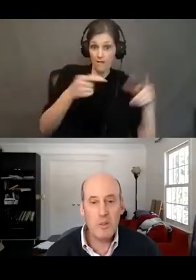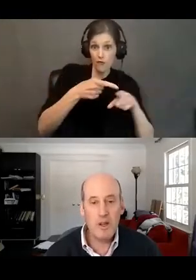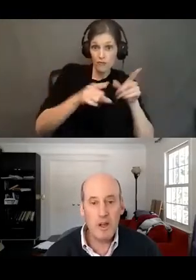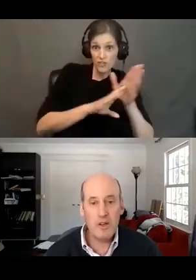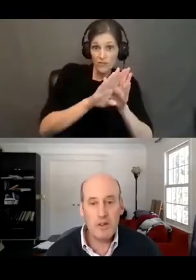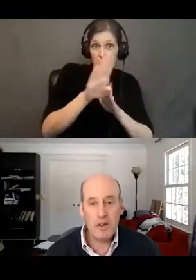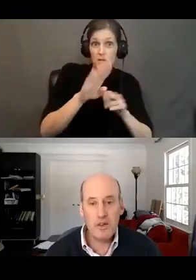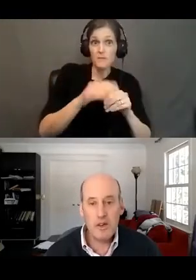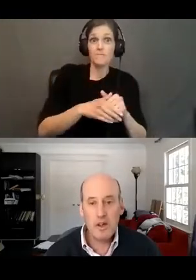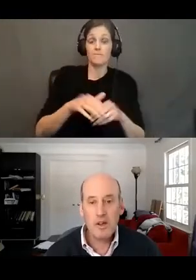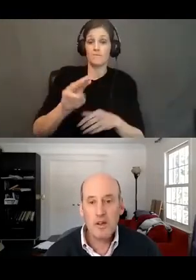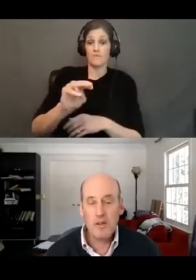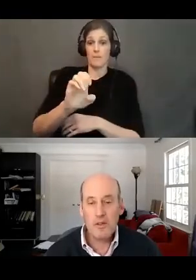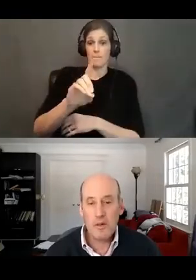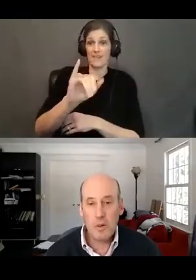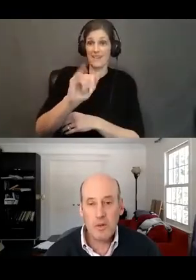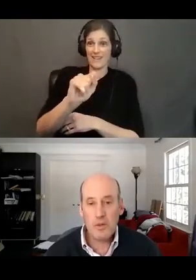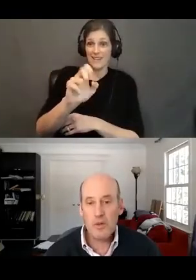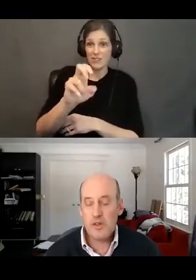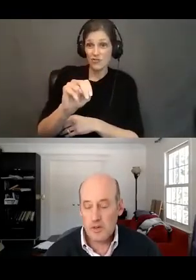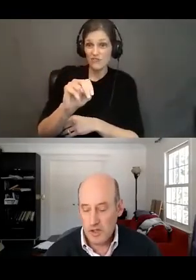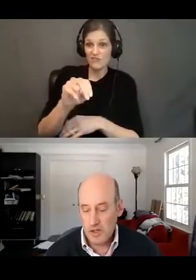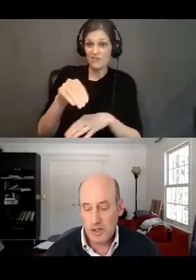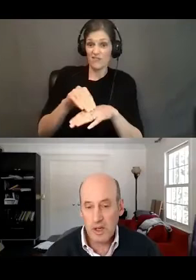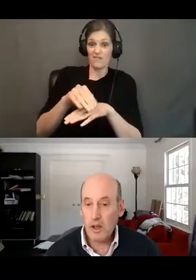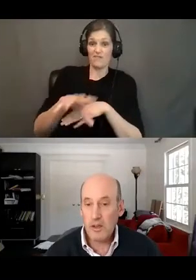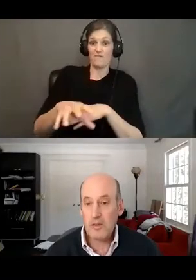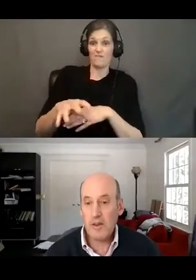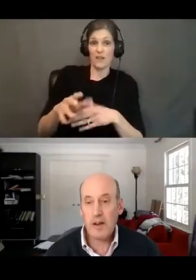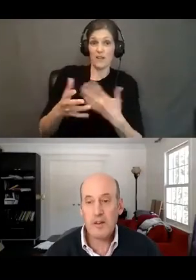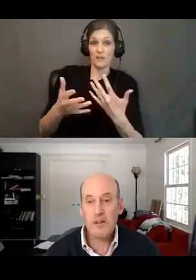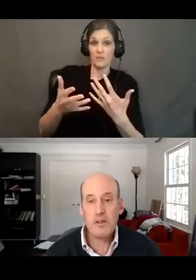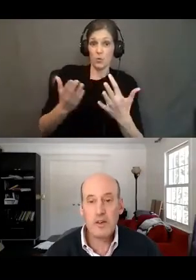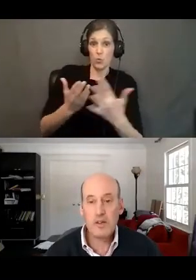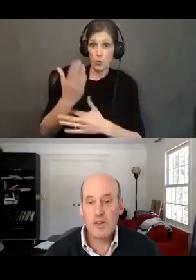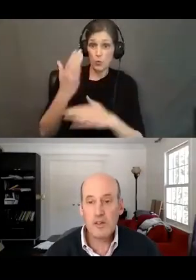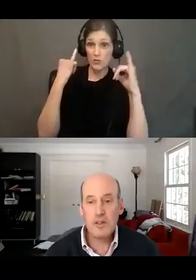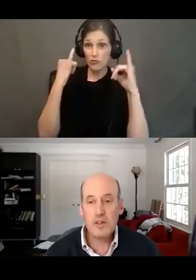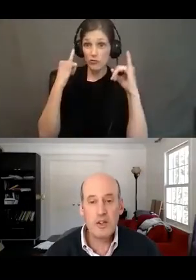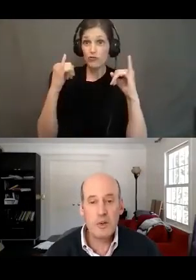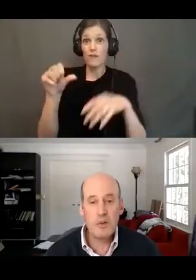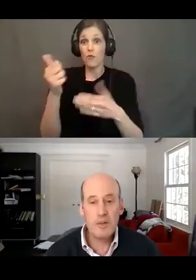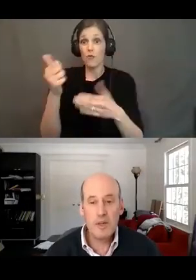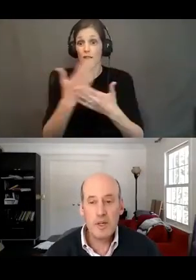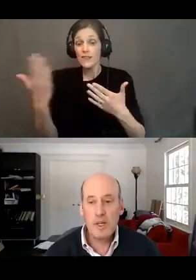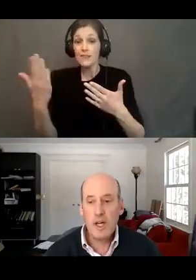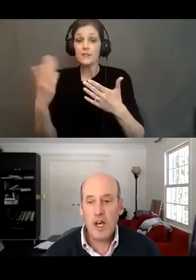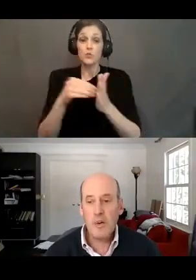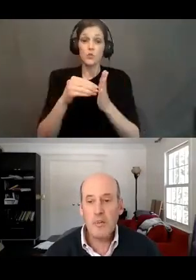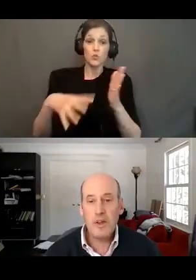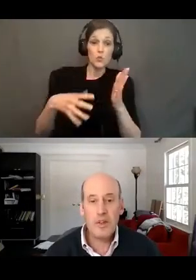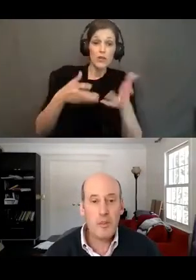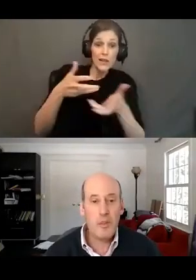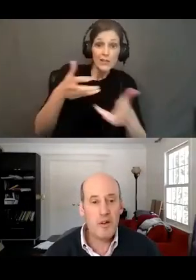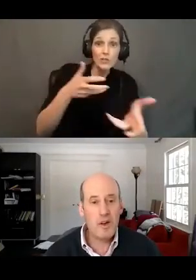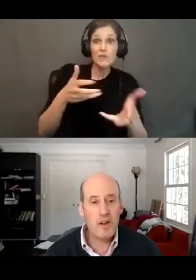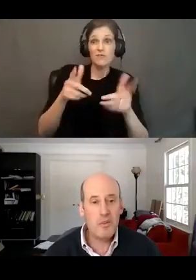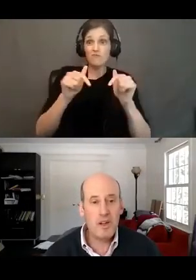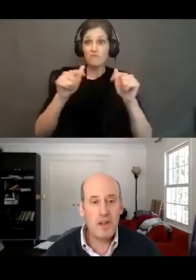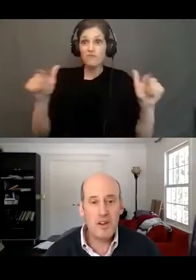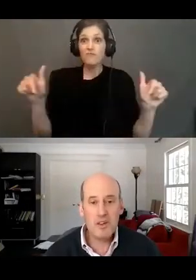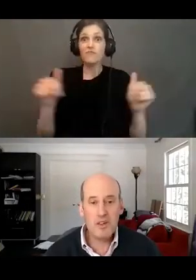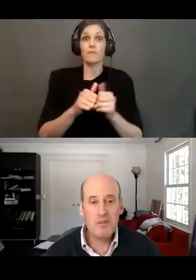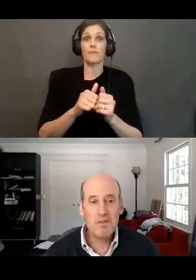is there mediation? Does the effect work through instruction and other factors, such as student engagement? Is there